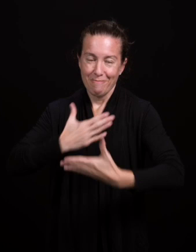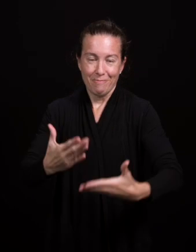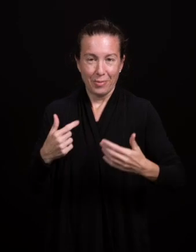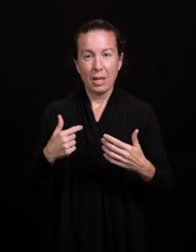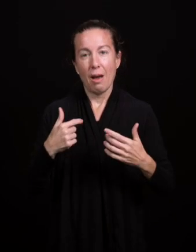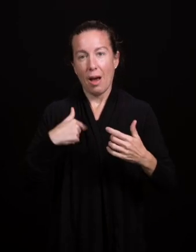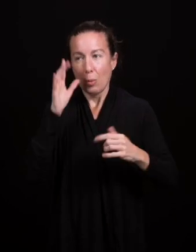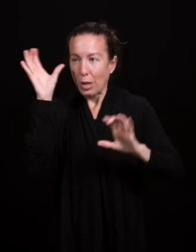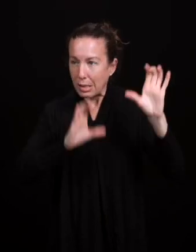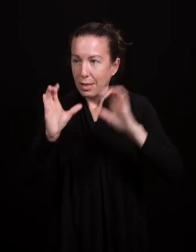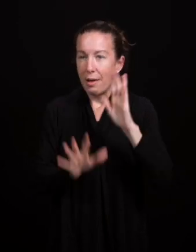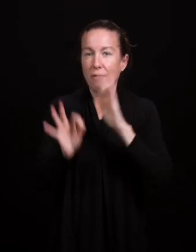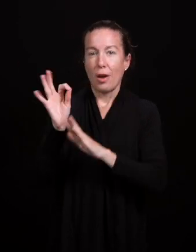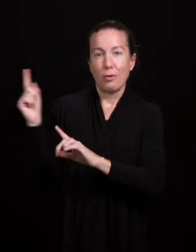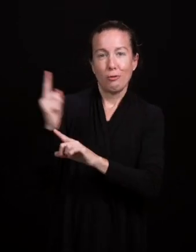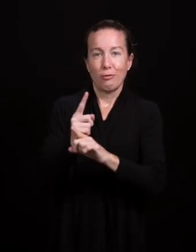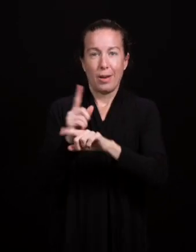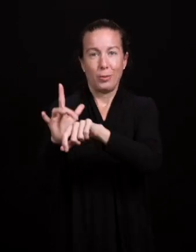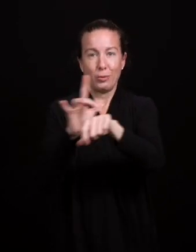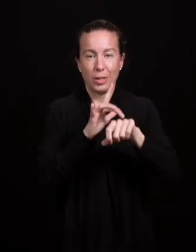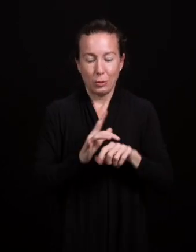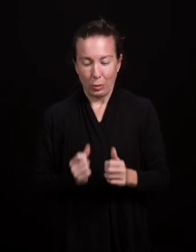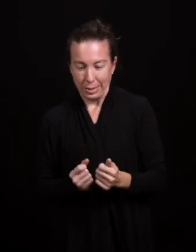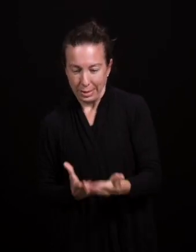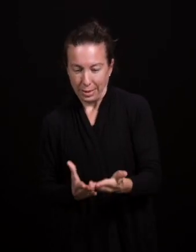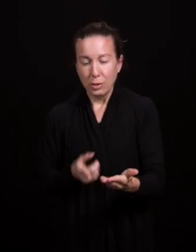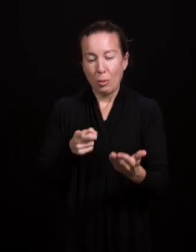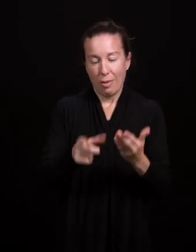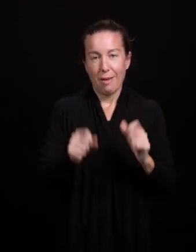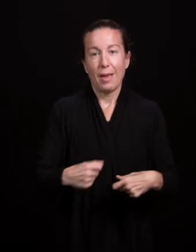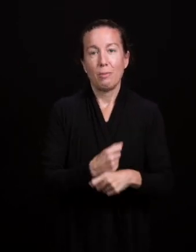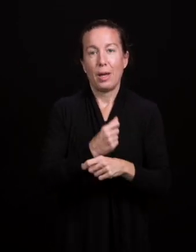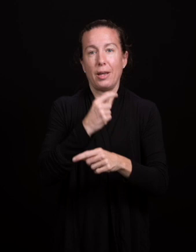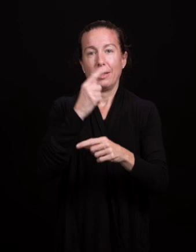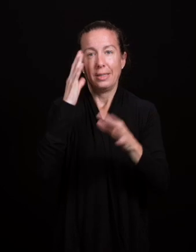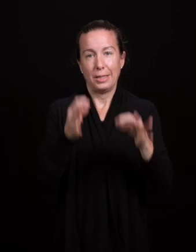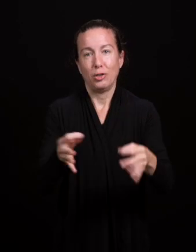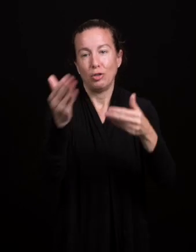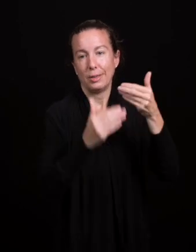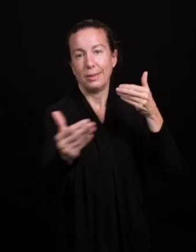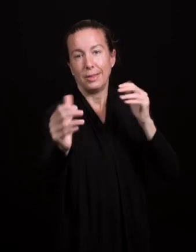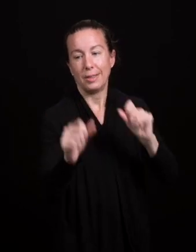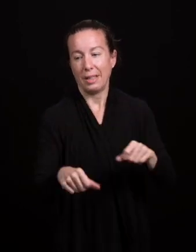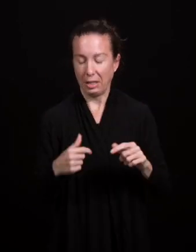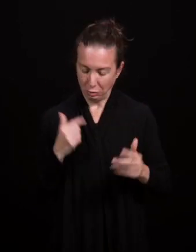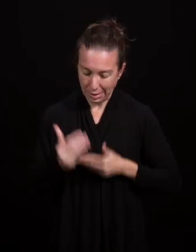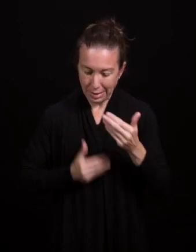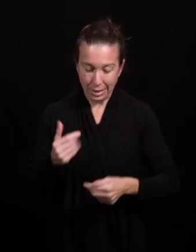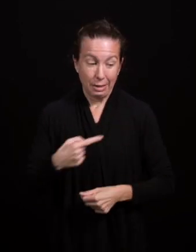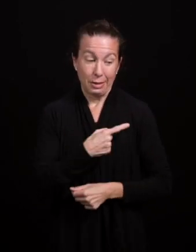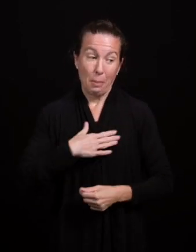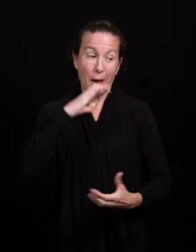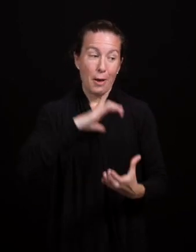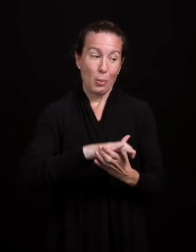to succeed and make the choices that's right for them at the right time. So we're getting there. My wife is